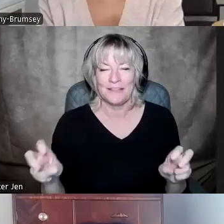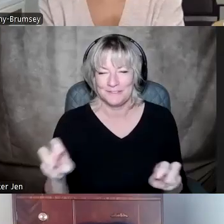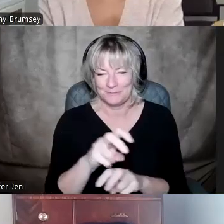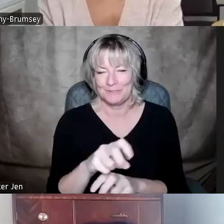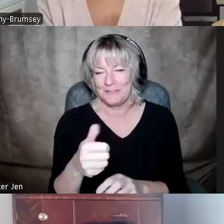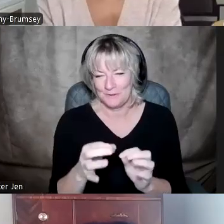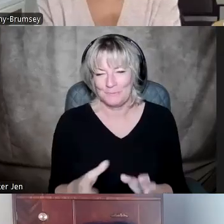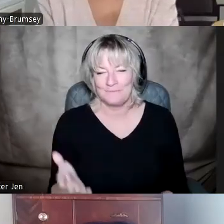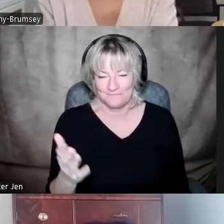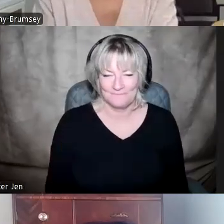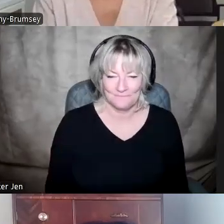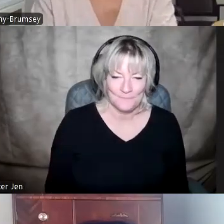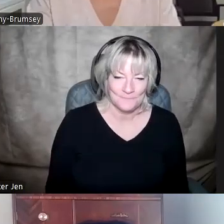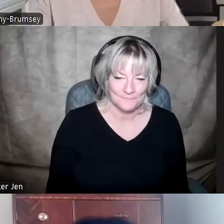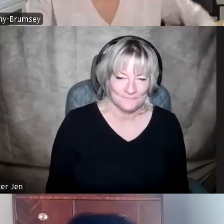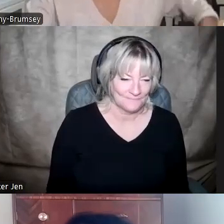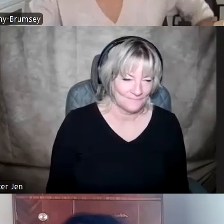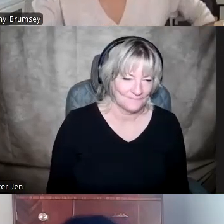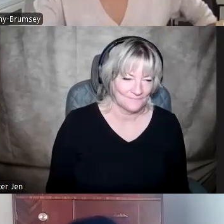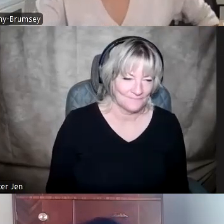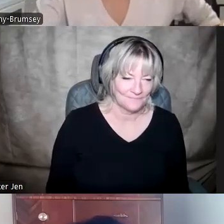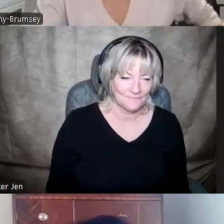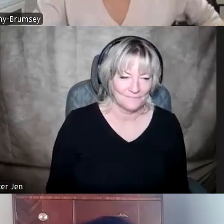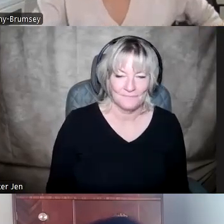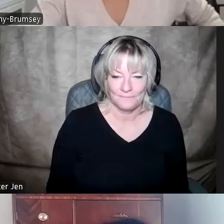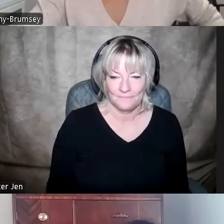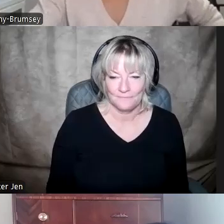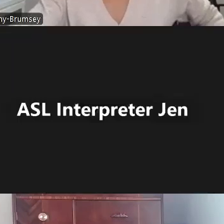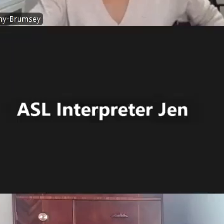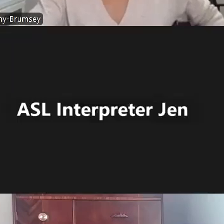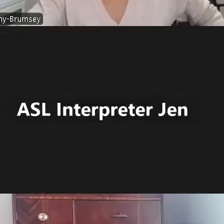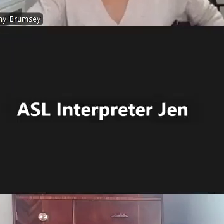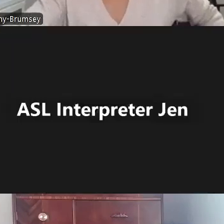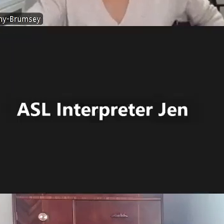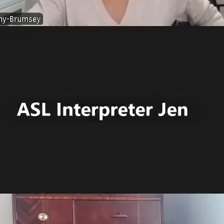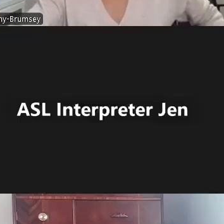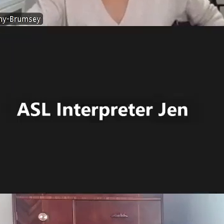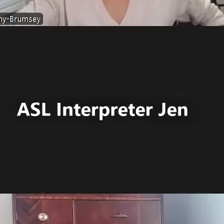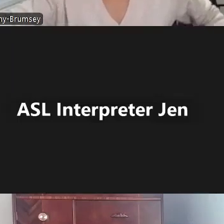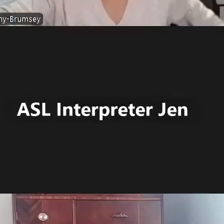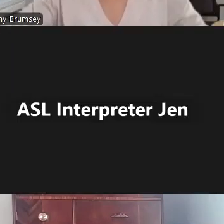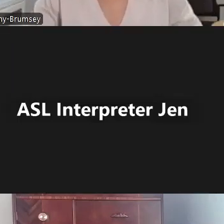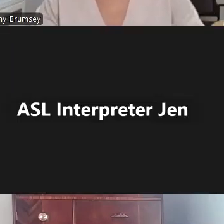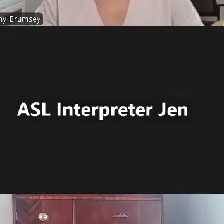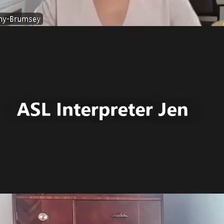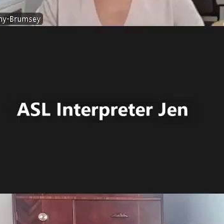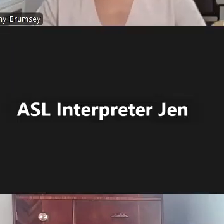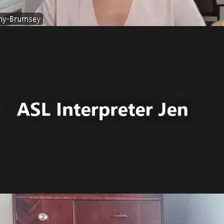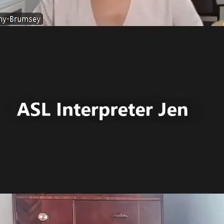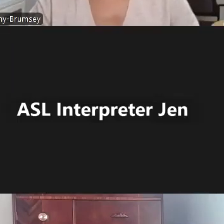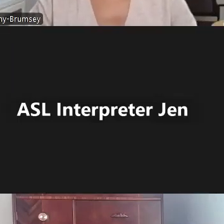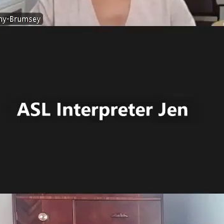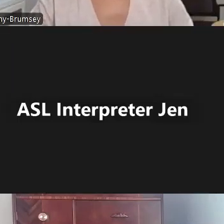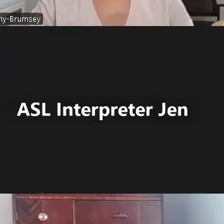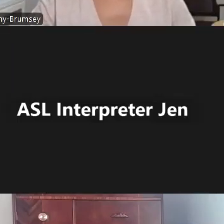Hello. Nice to Hi. see everybody. Hi, Aisha. How are you? Good. That's great. So I think we have some NASHBID slides.